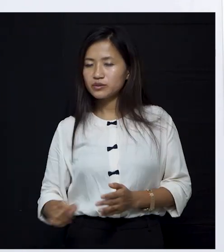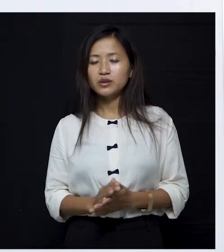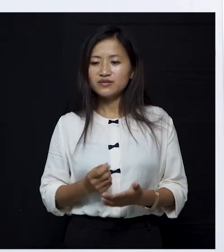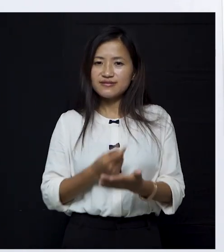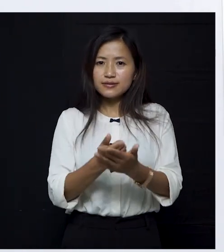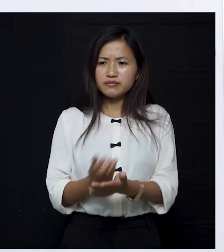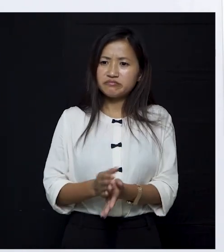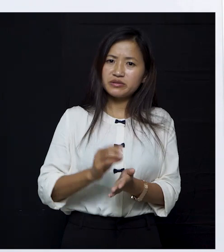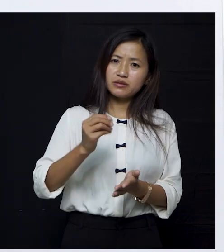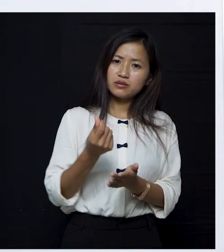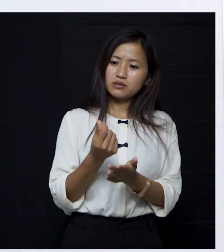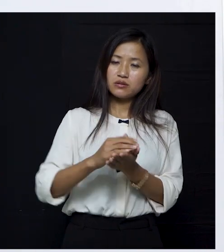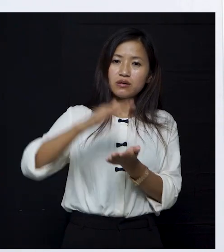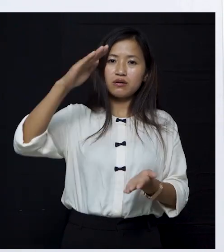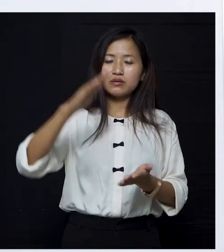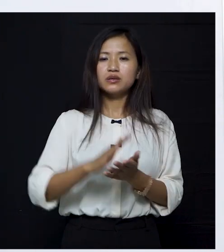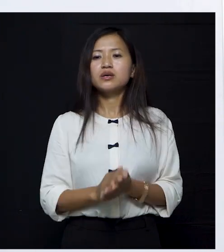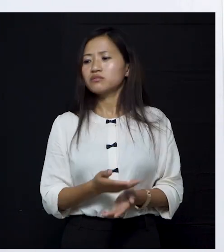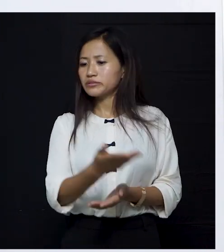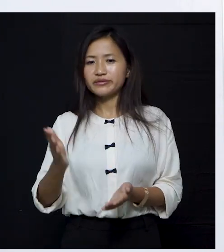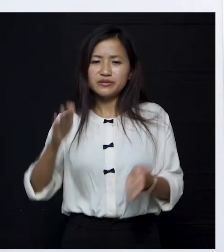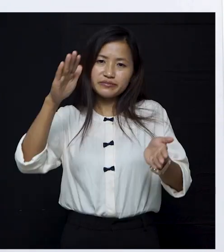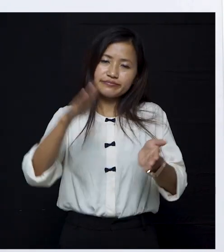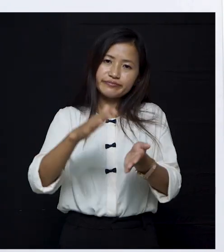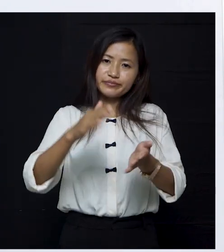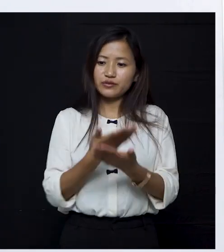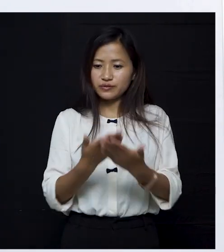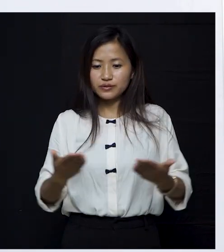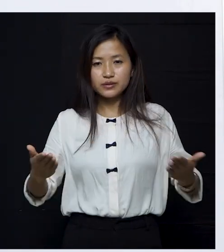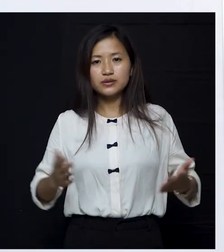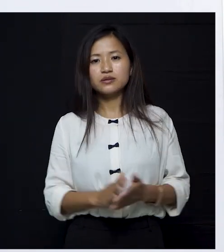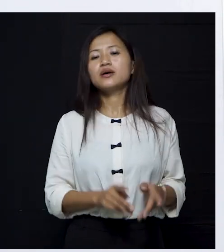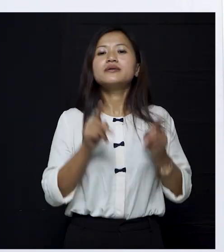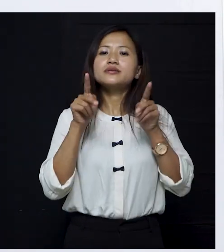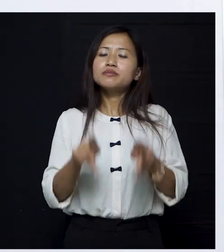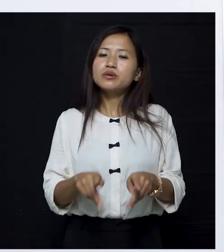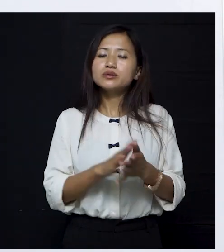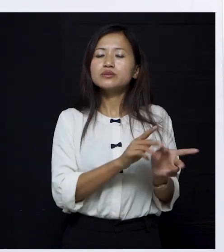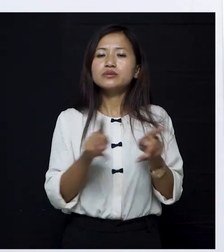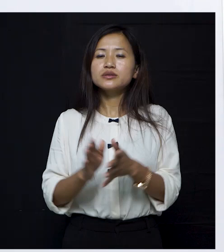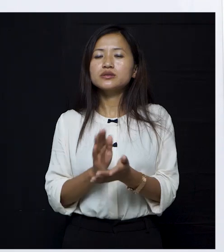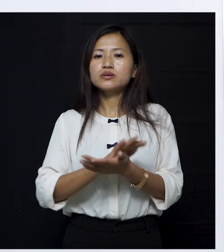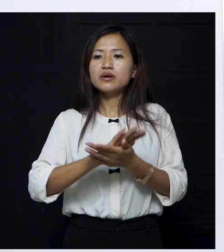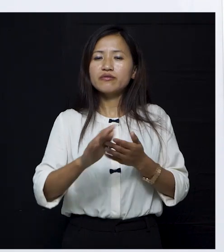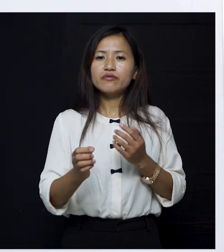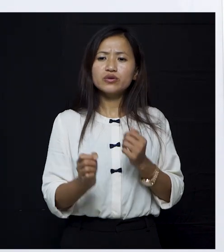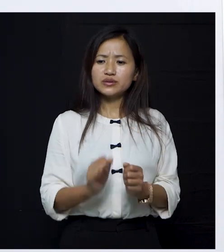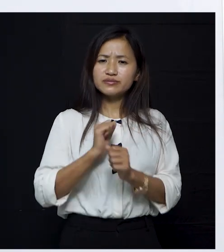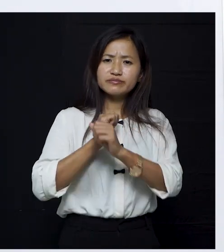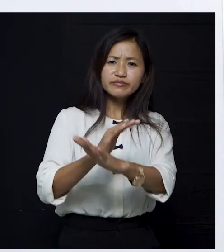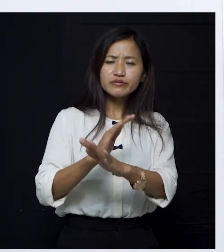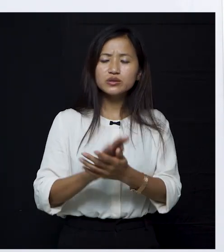prices since there is shortage. So all these are possible. And so to avoid all this